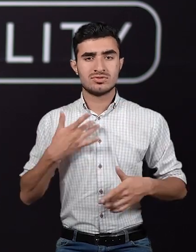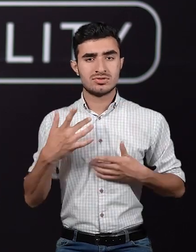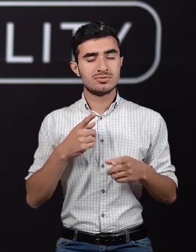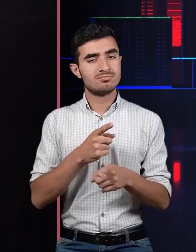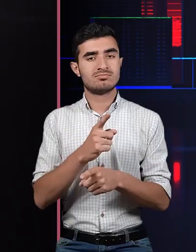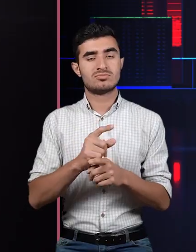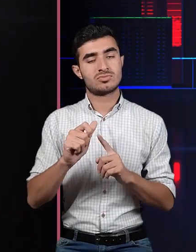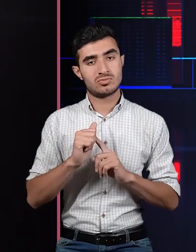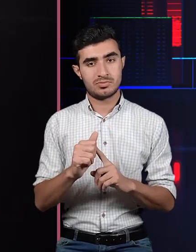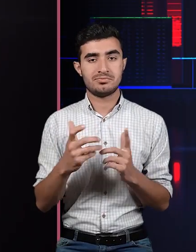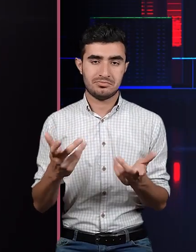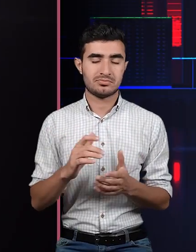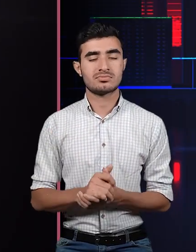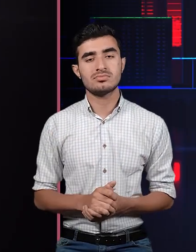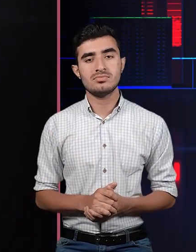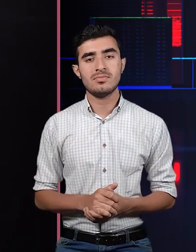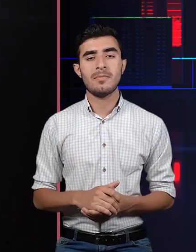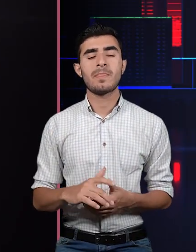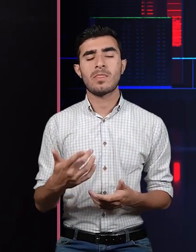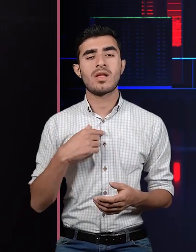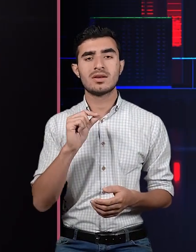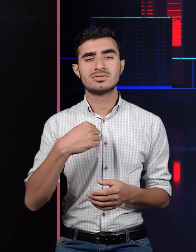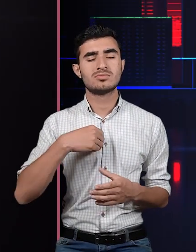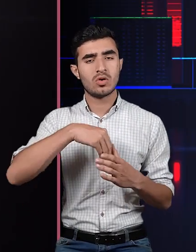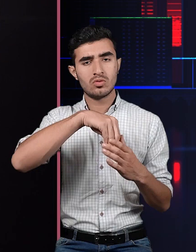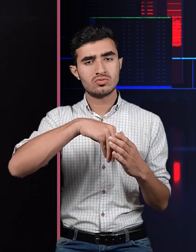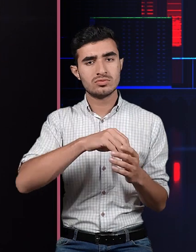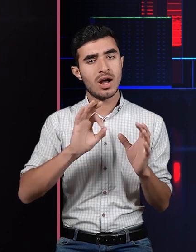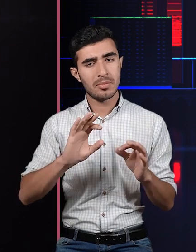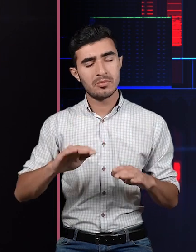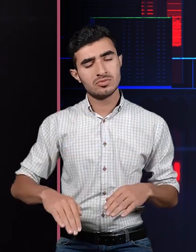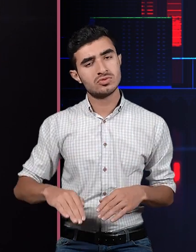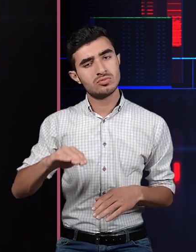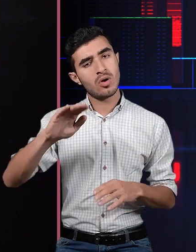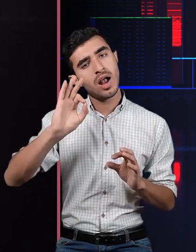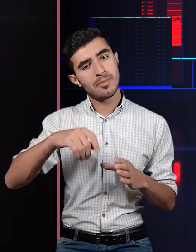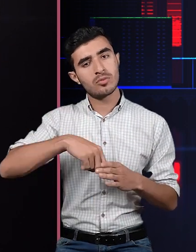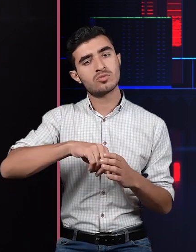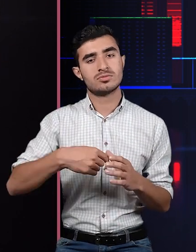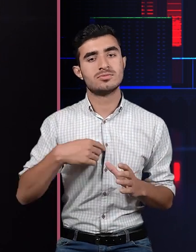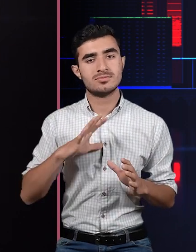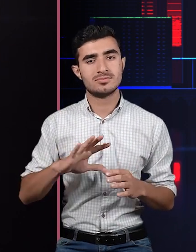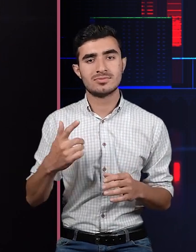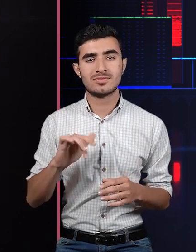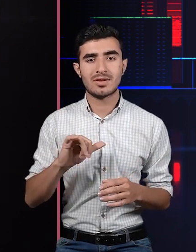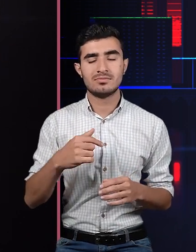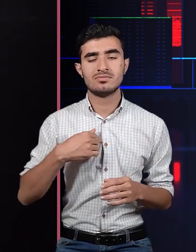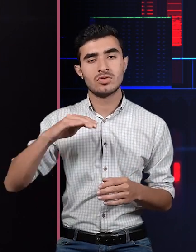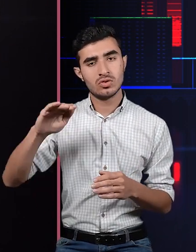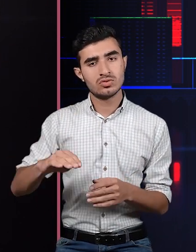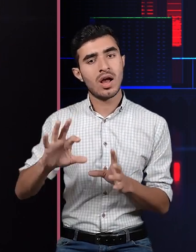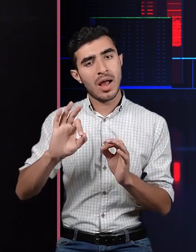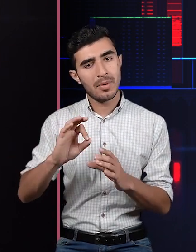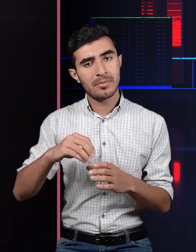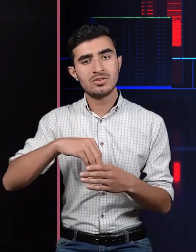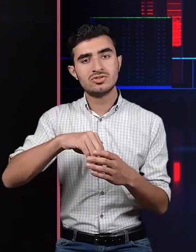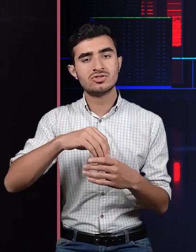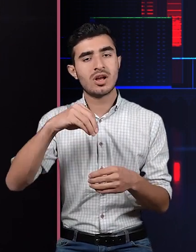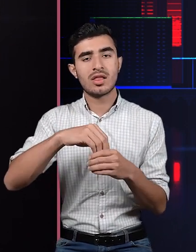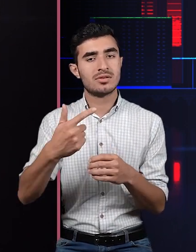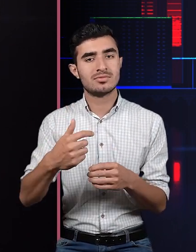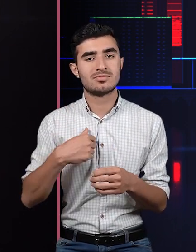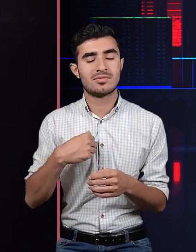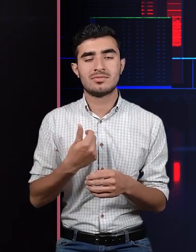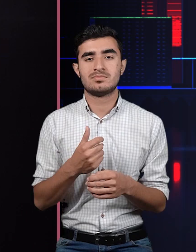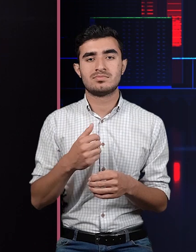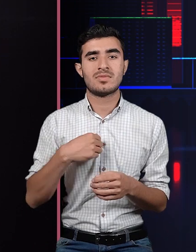inspired me. So as I said, I've been cooking since I was very small. One of my earliest memories in the kitchen was my dad is a